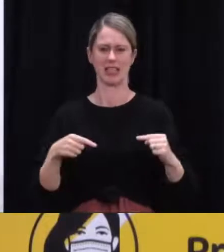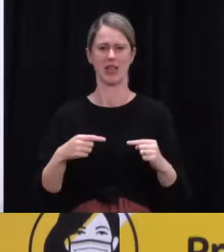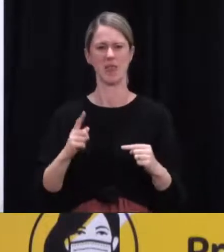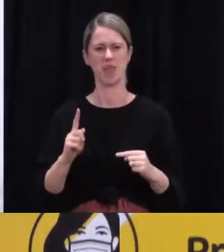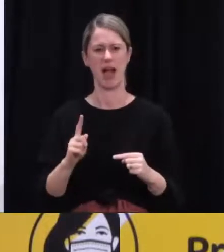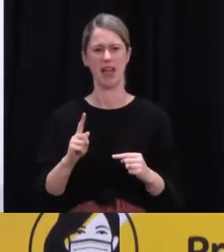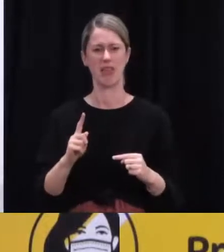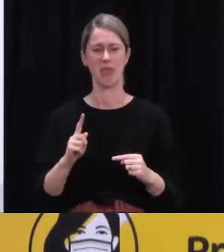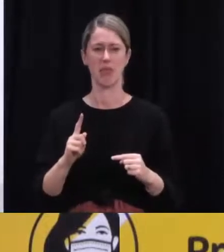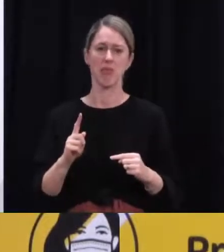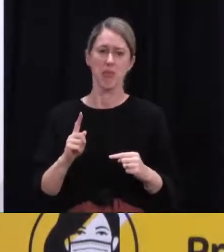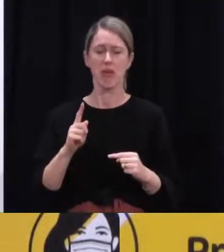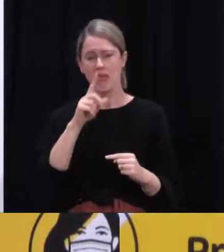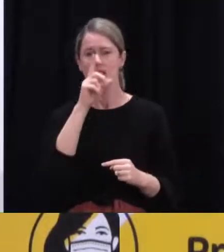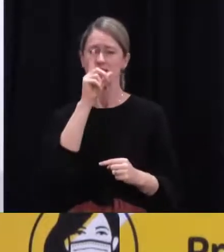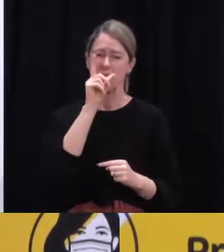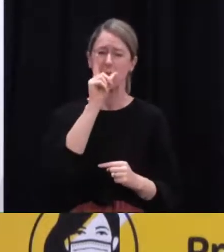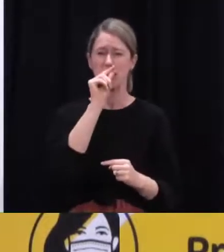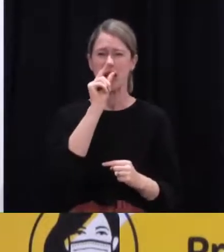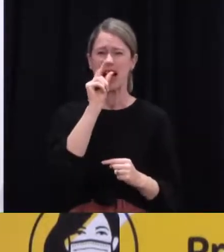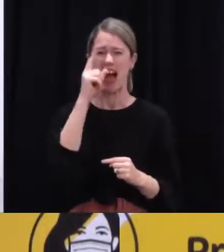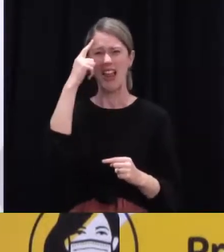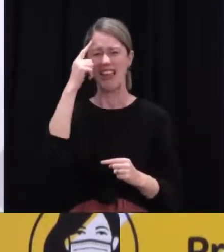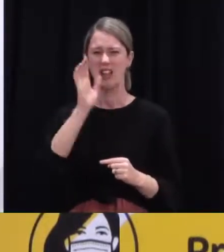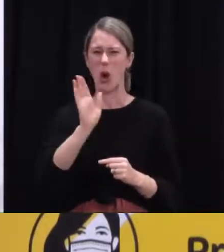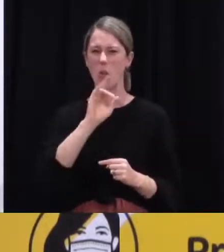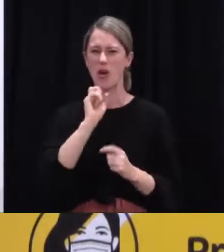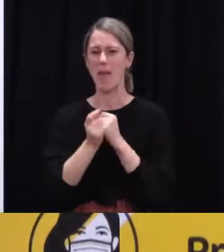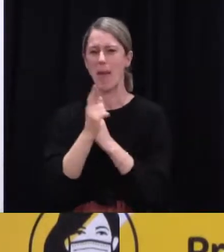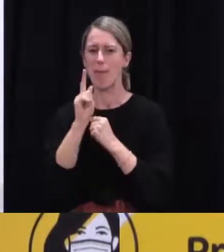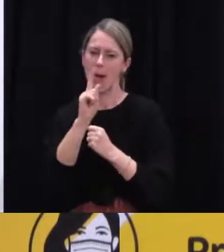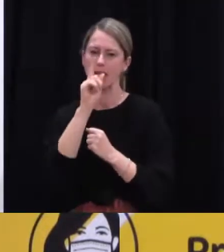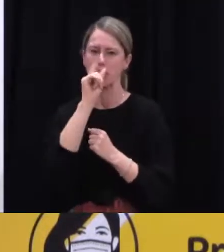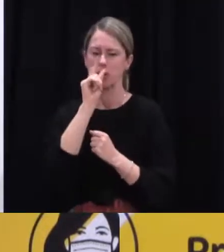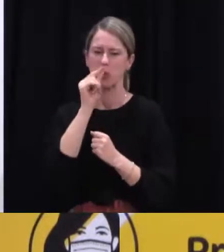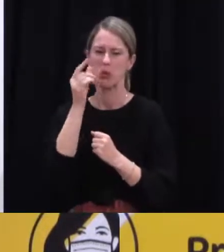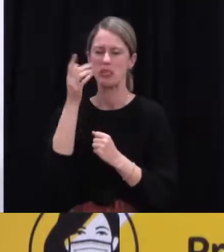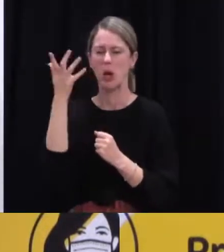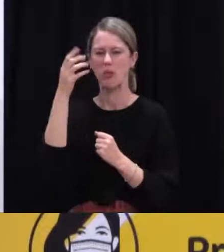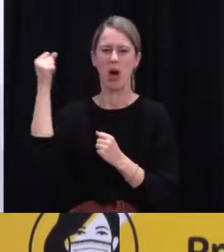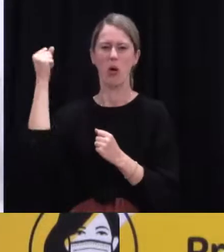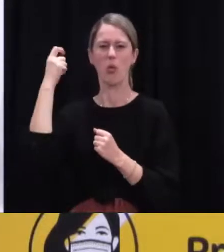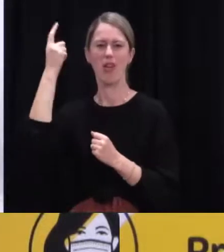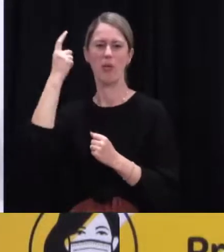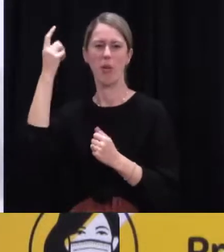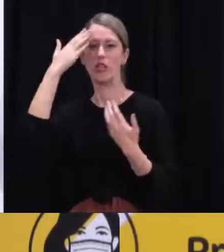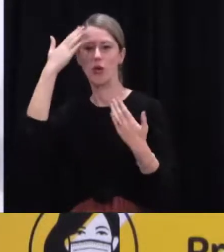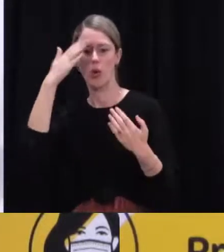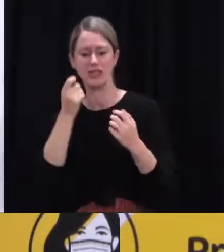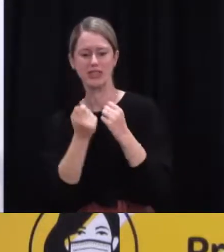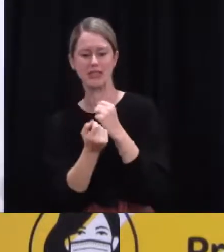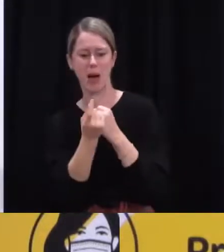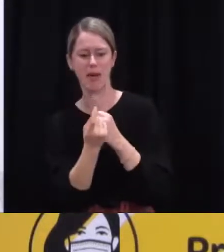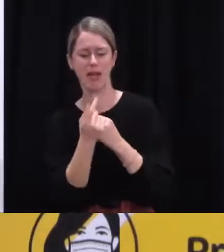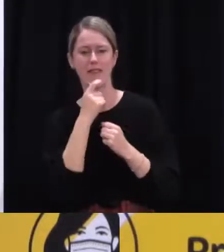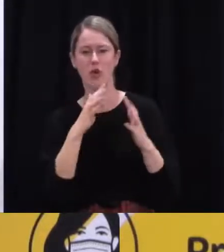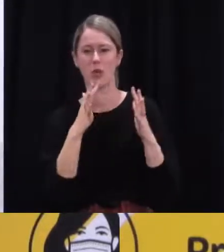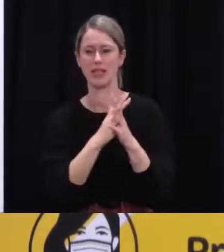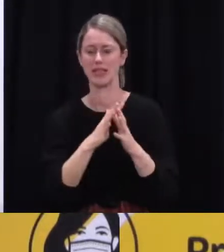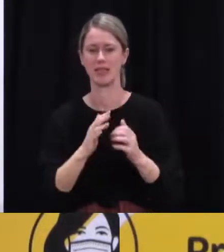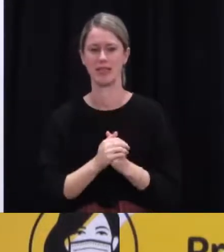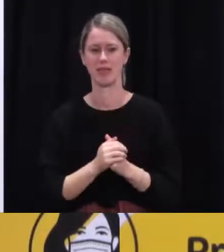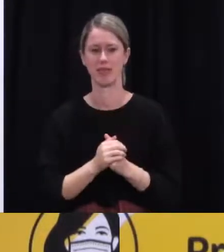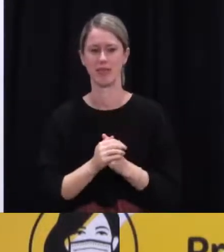want to completely rule it out. It's unlikely, but I don't want to completely rule it out because we don't know what we'll be dealing with in a couple of weeks' time.